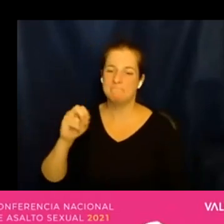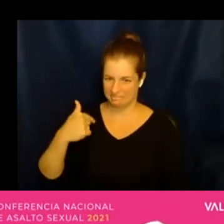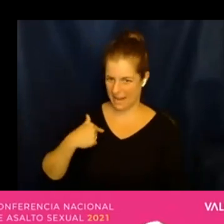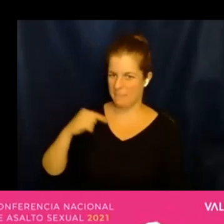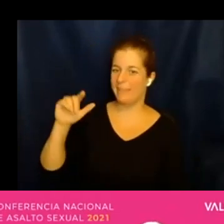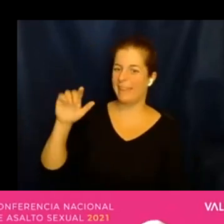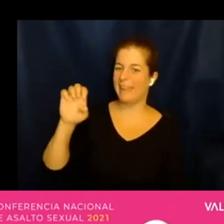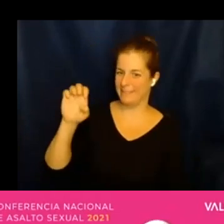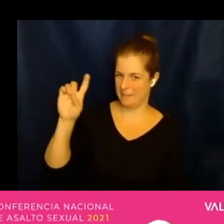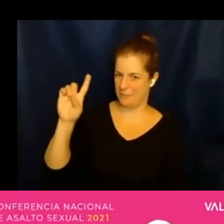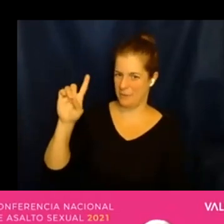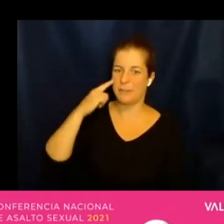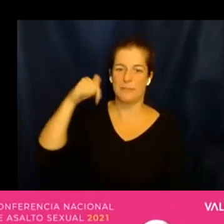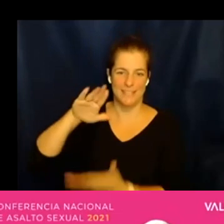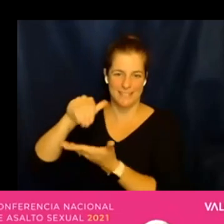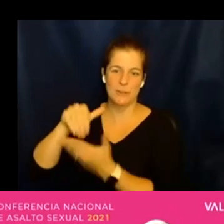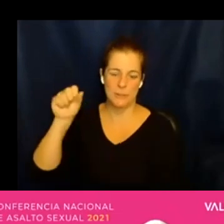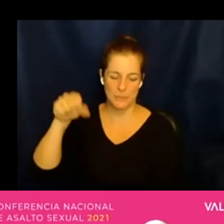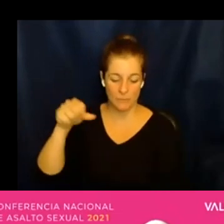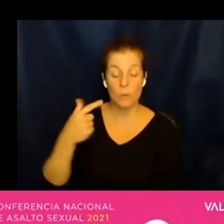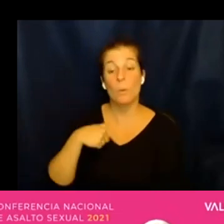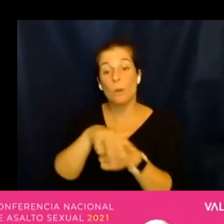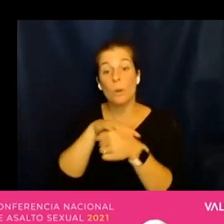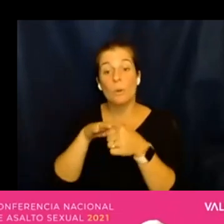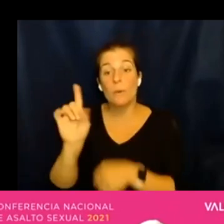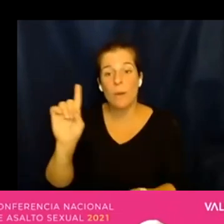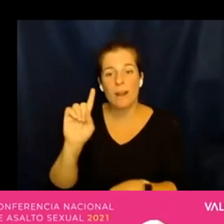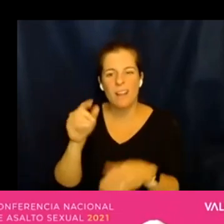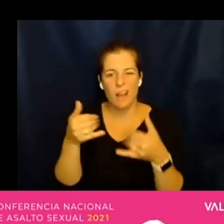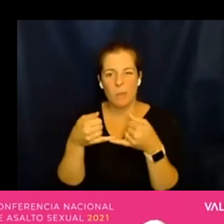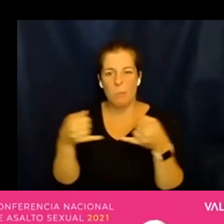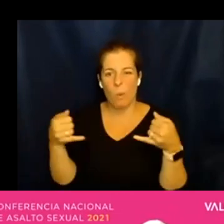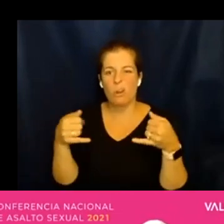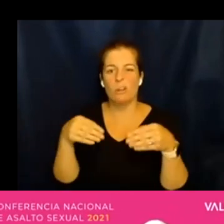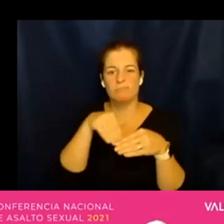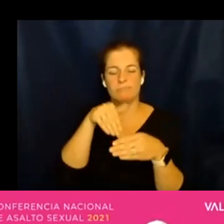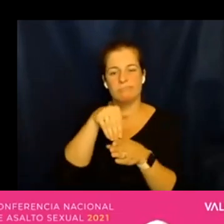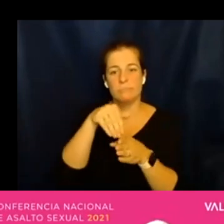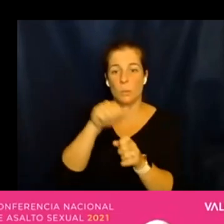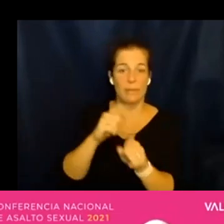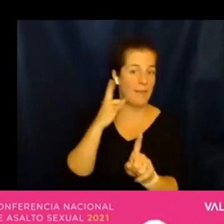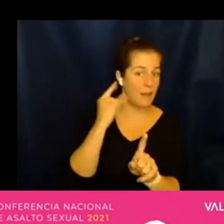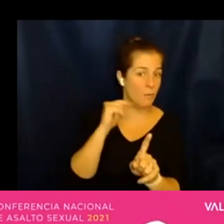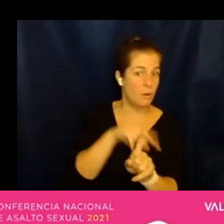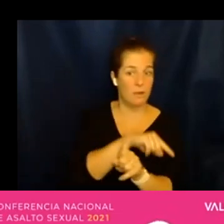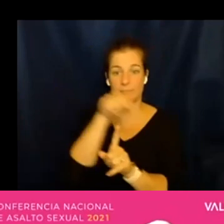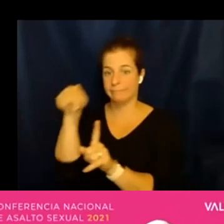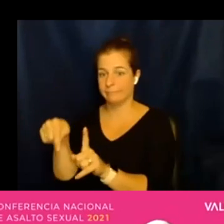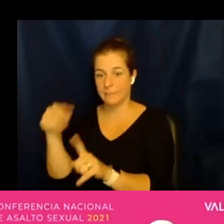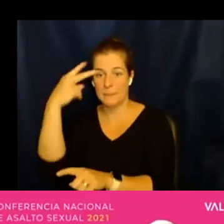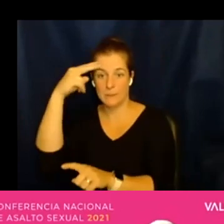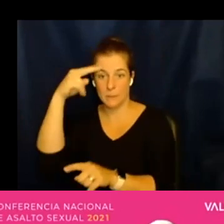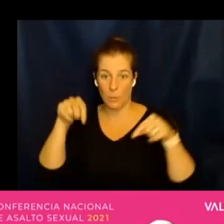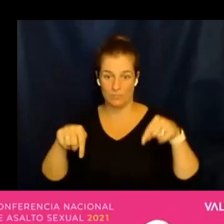for this center, and we are located right on the borderline between California and Mexico.